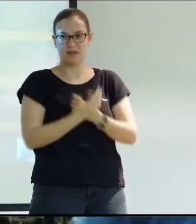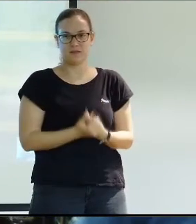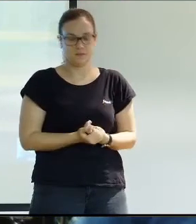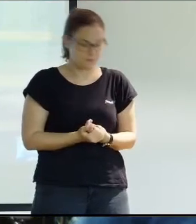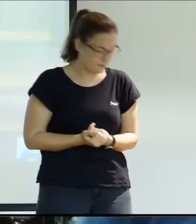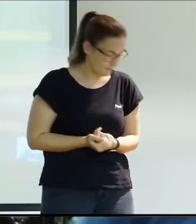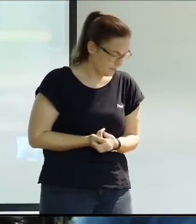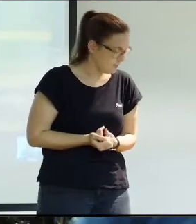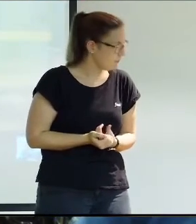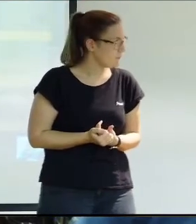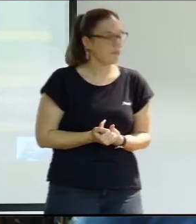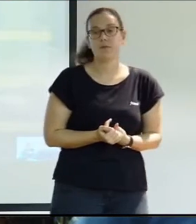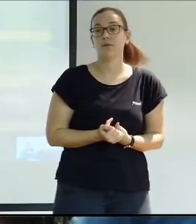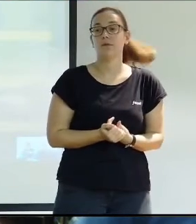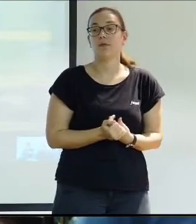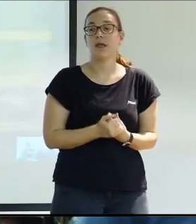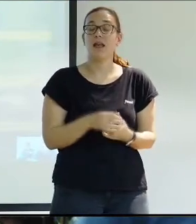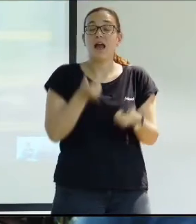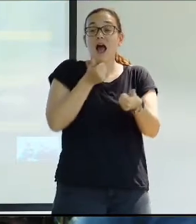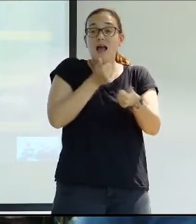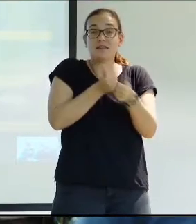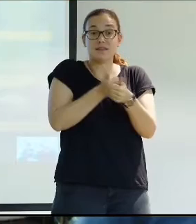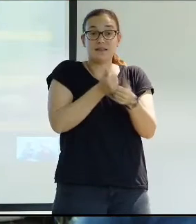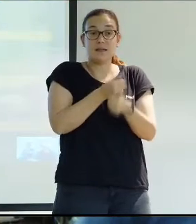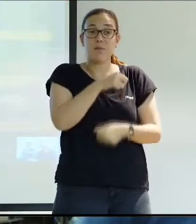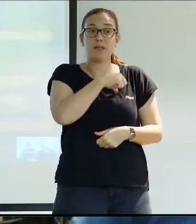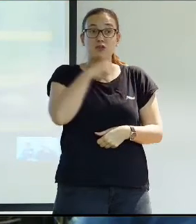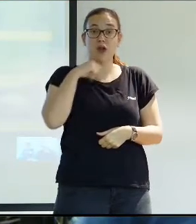The personal assistance must be